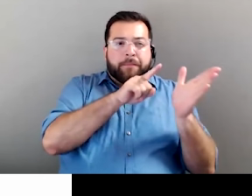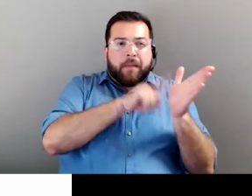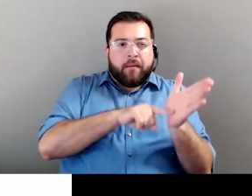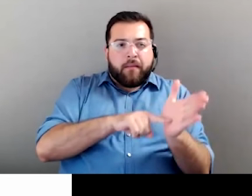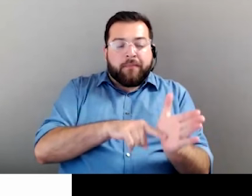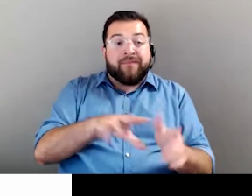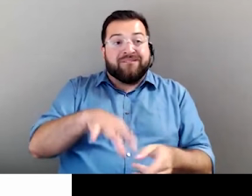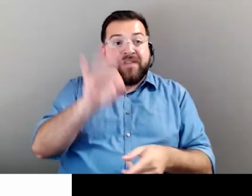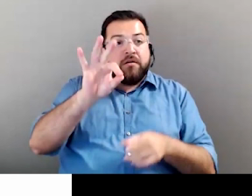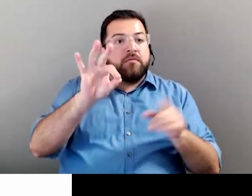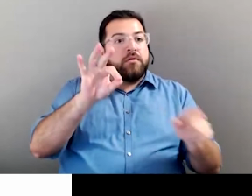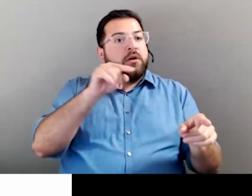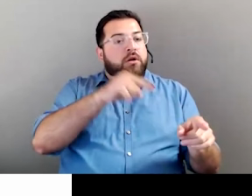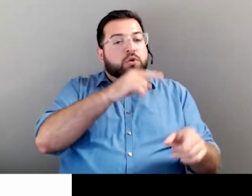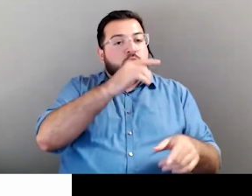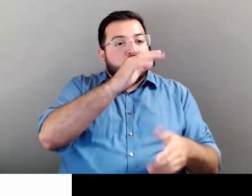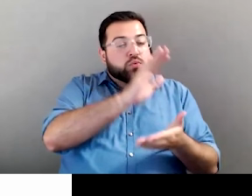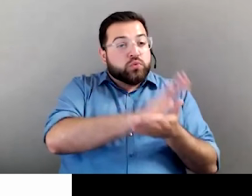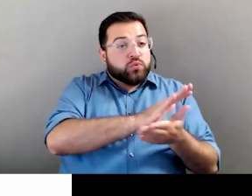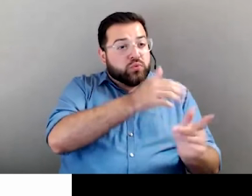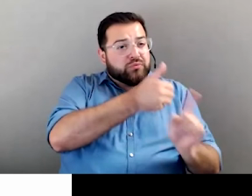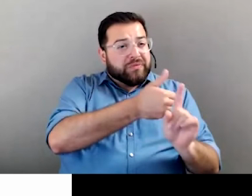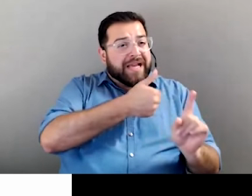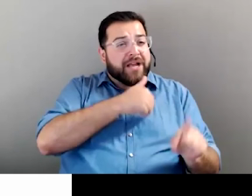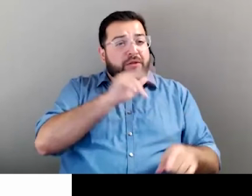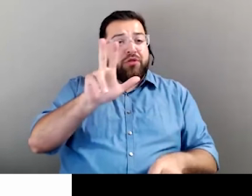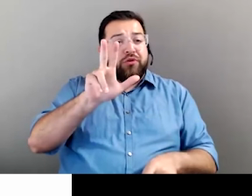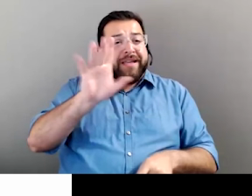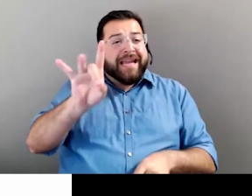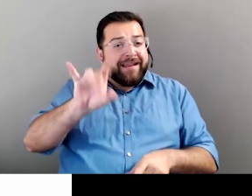the school had 38 other violent incidents